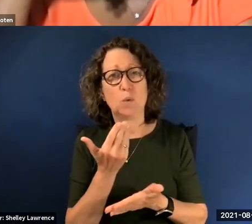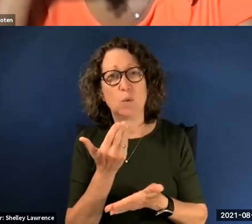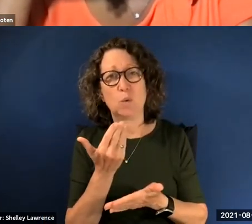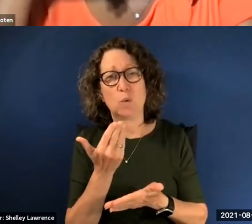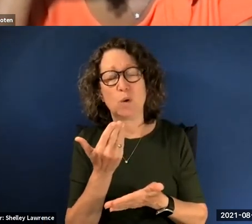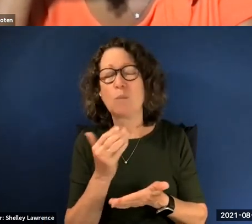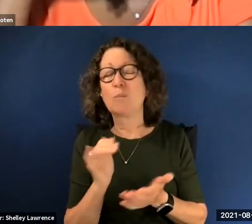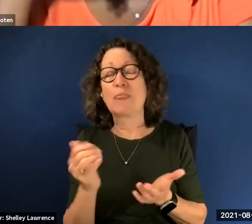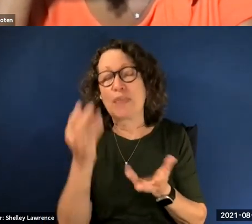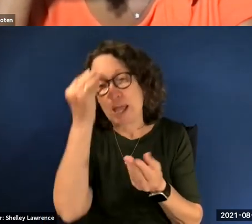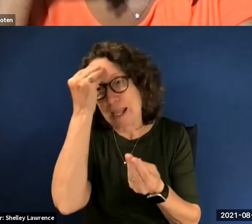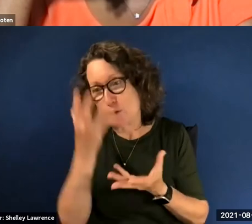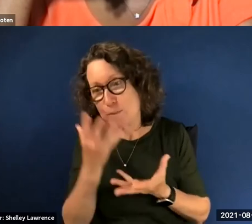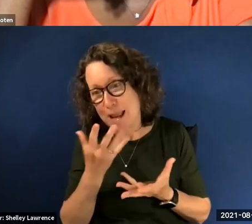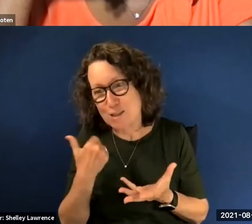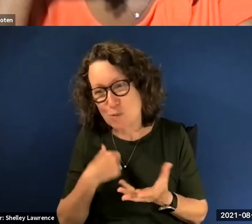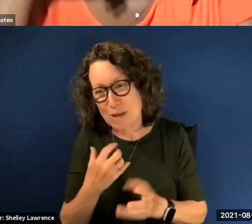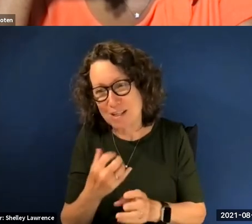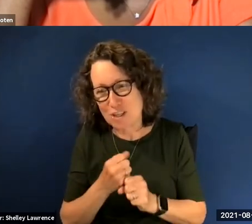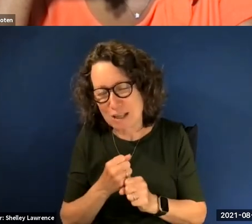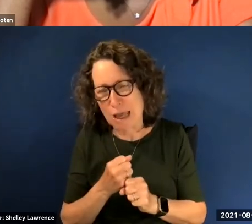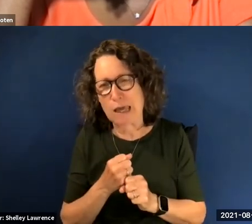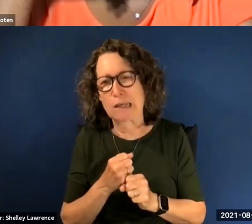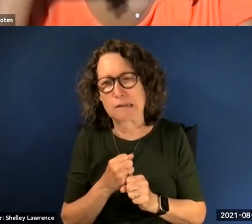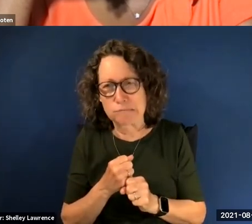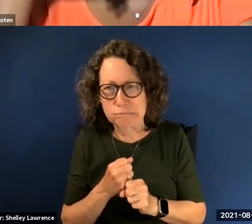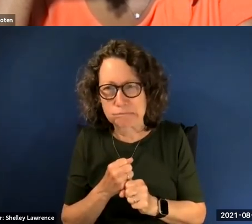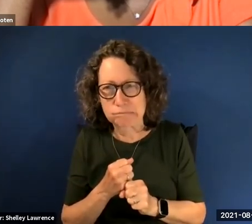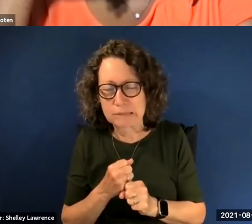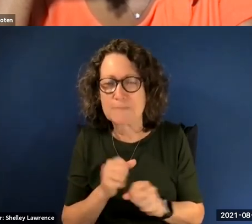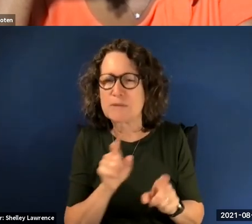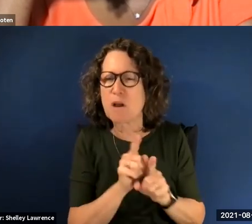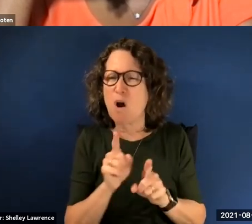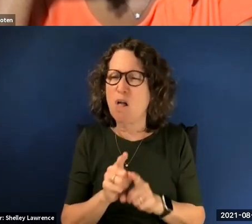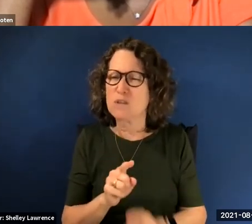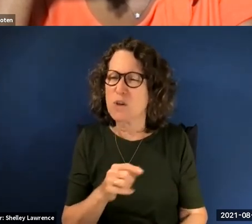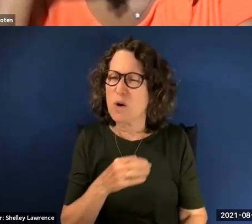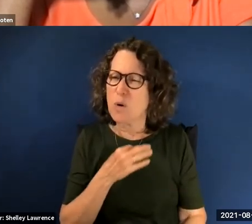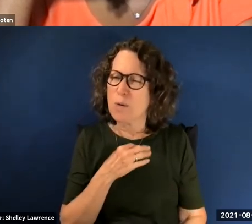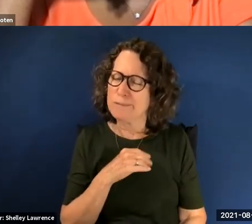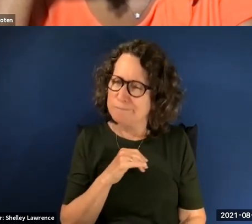we received. I also question